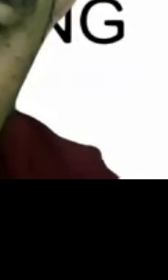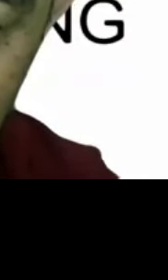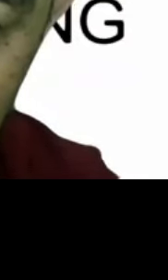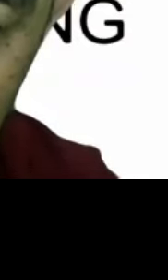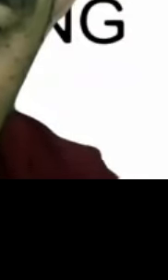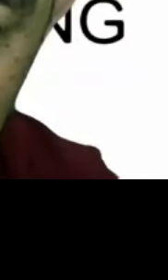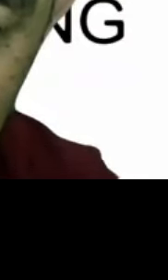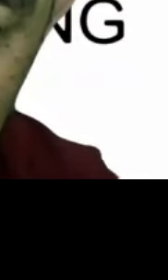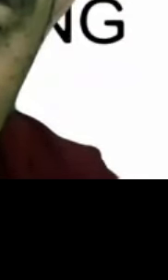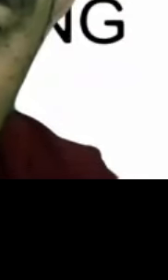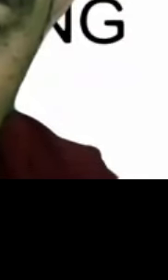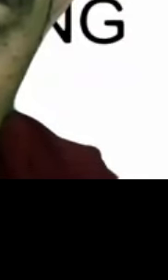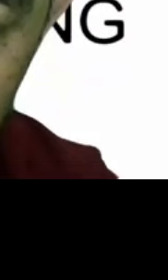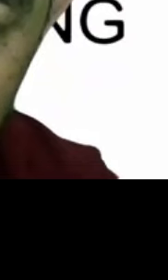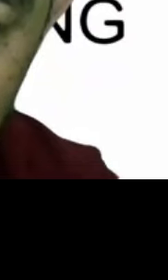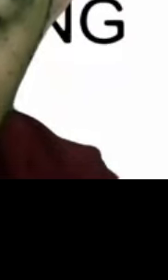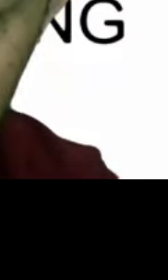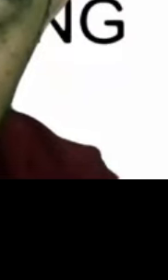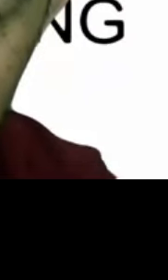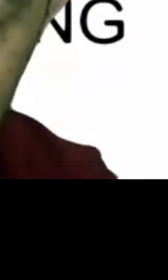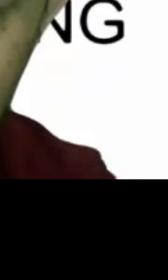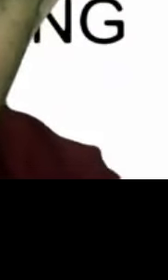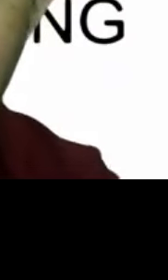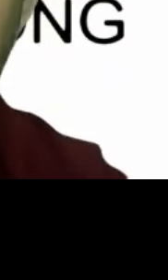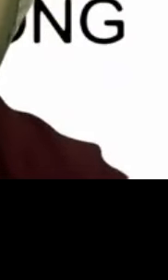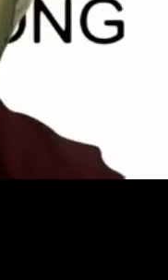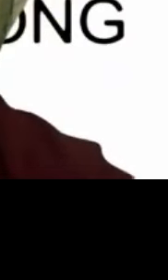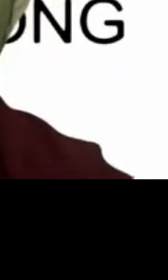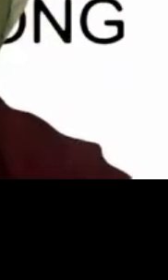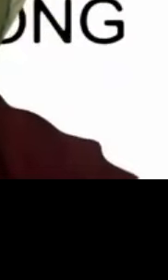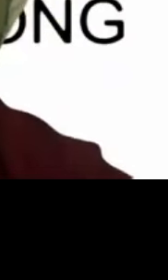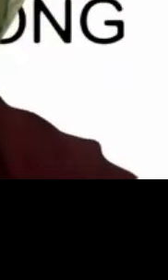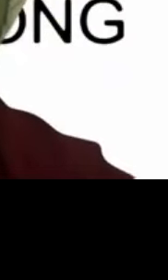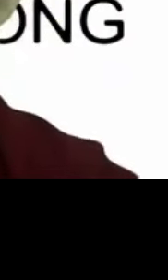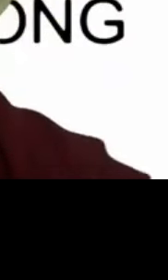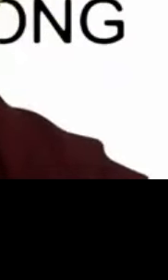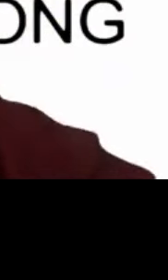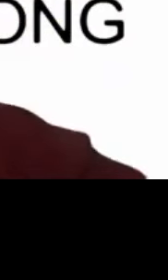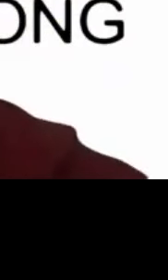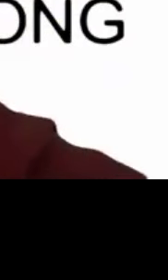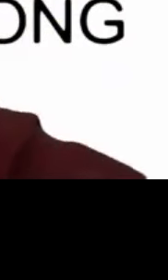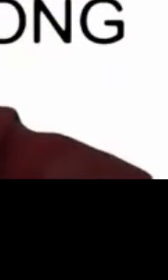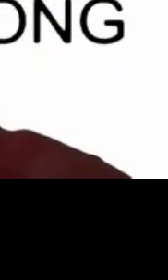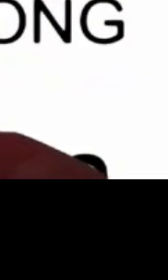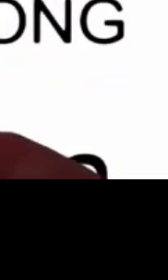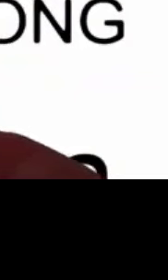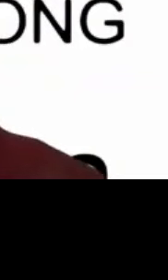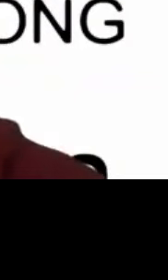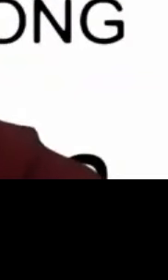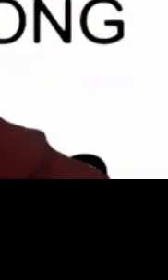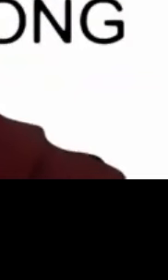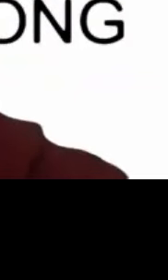to climate change, for example, in a coastal settlement. It's a very important